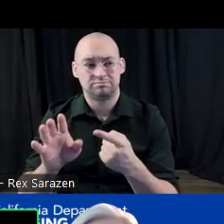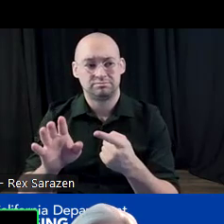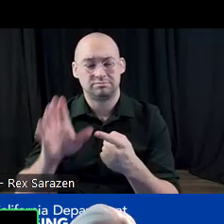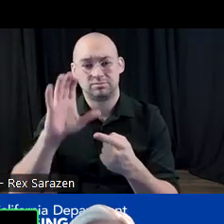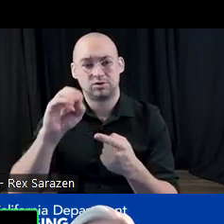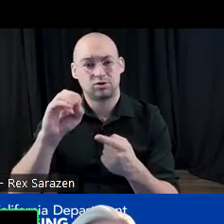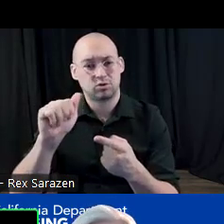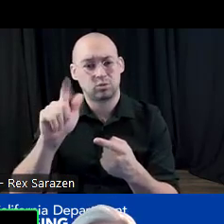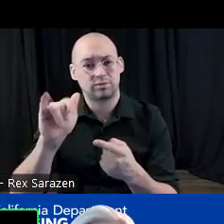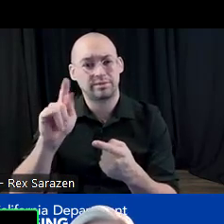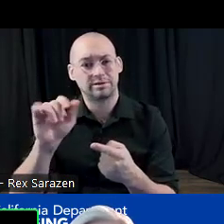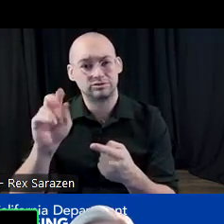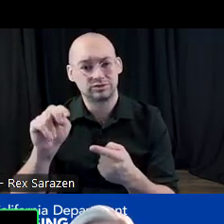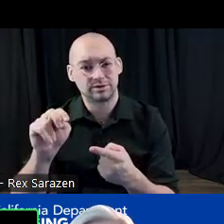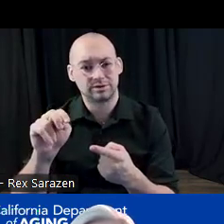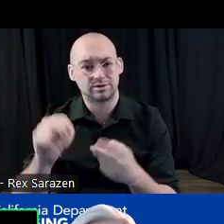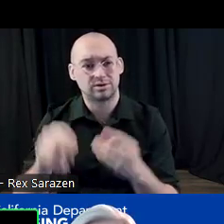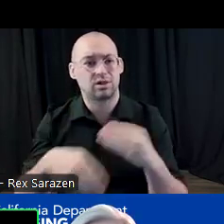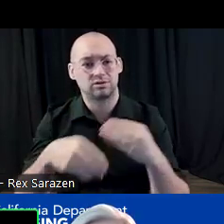coalitions, and also